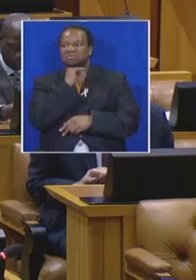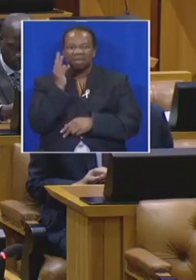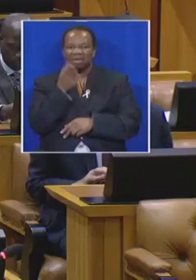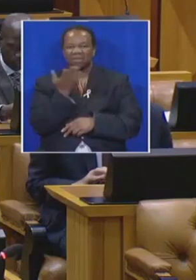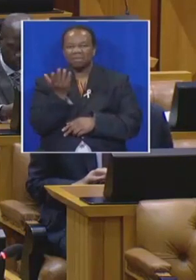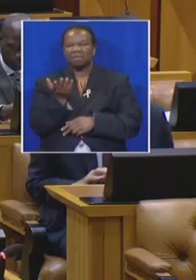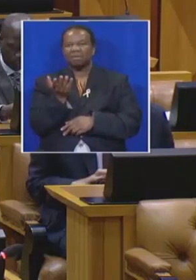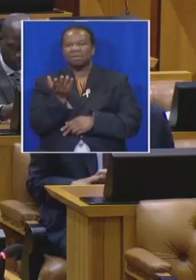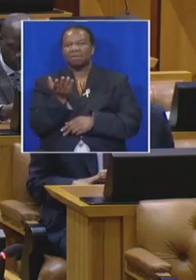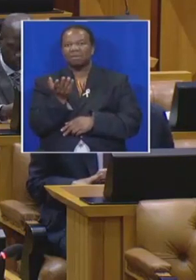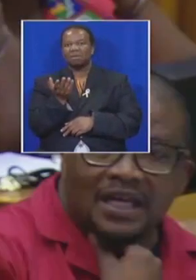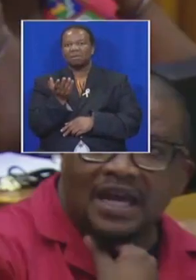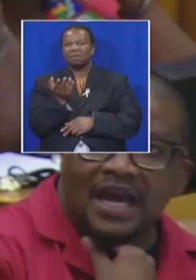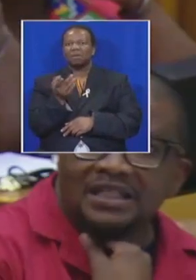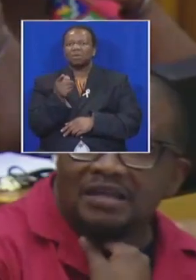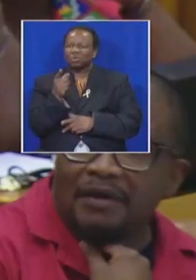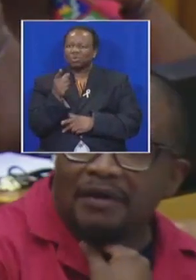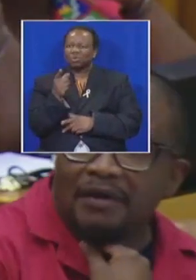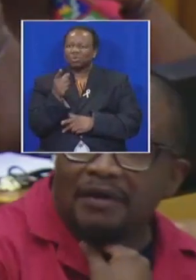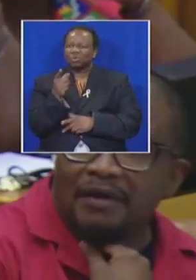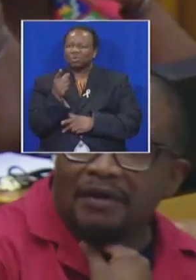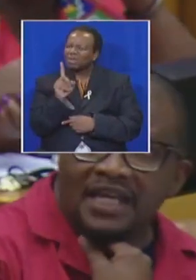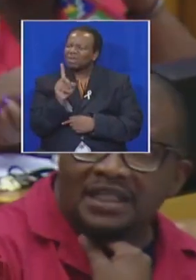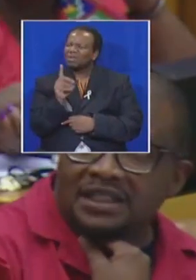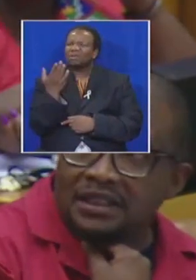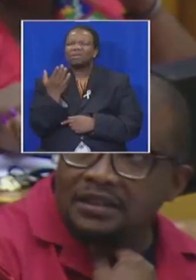Did they say that? Did you say that, honorable member?